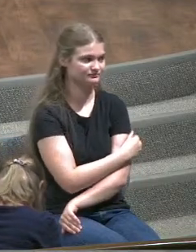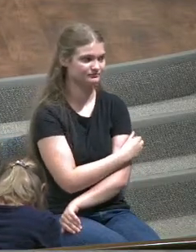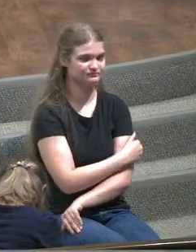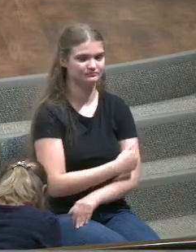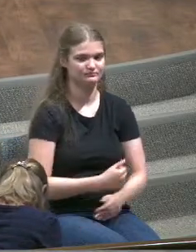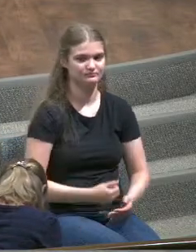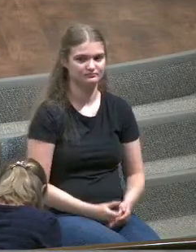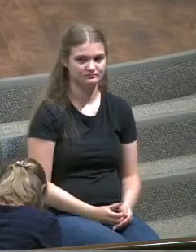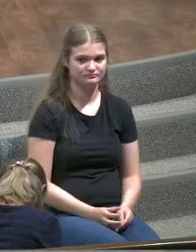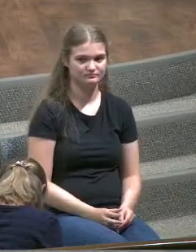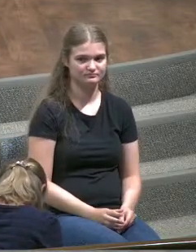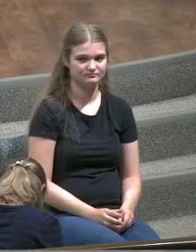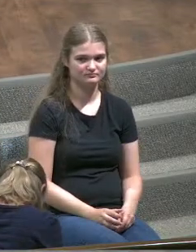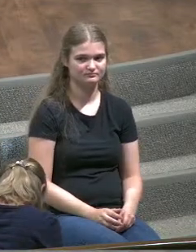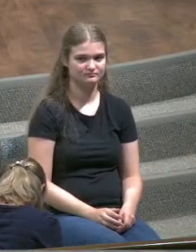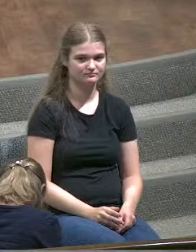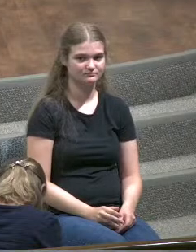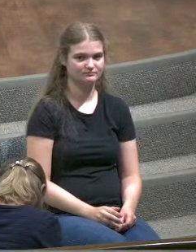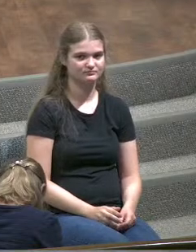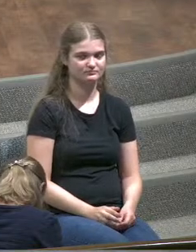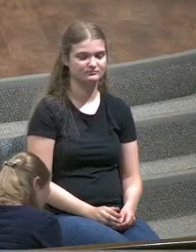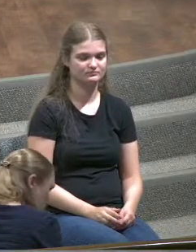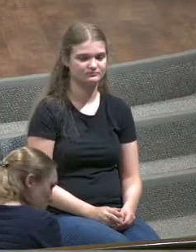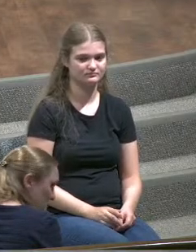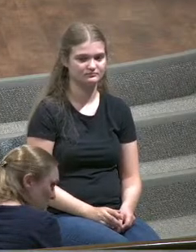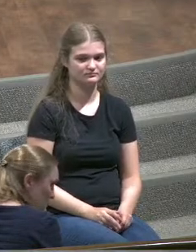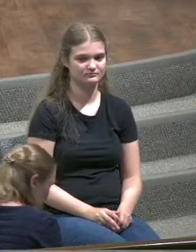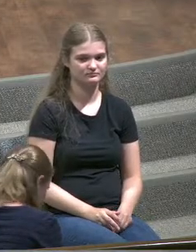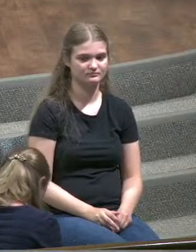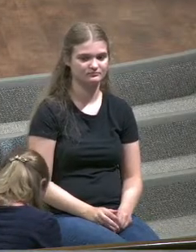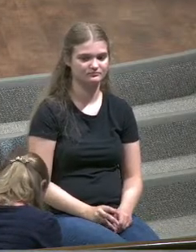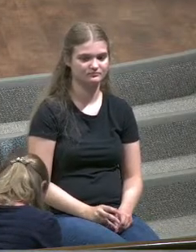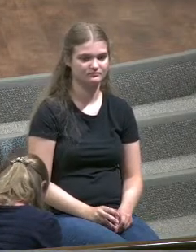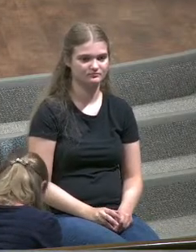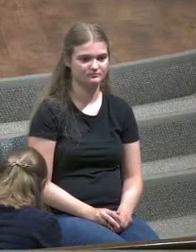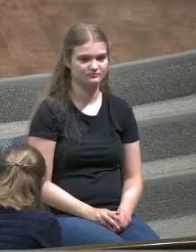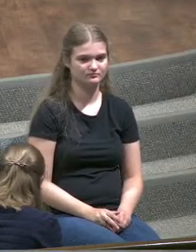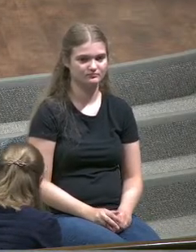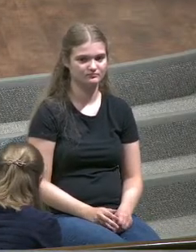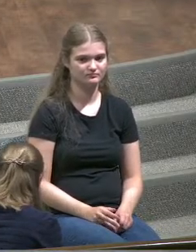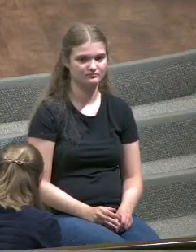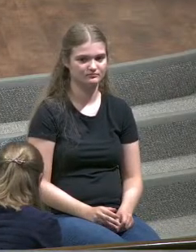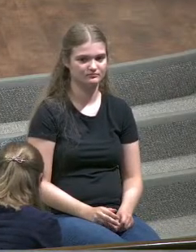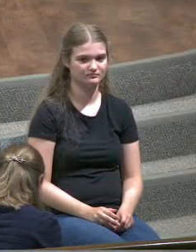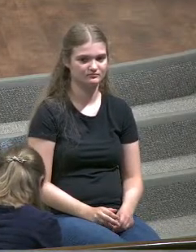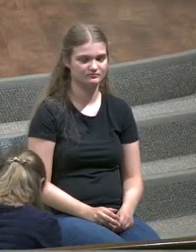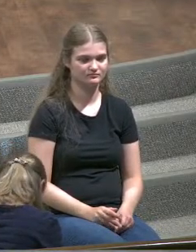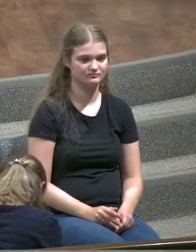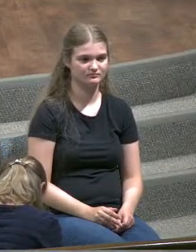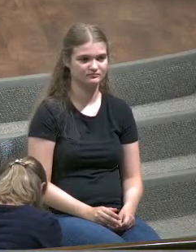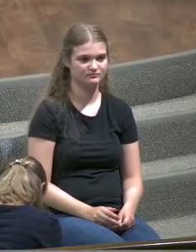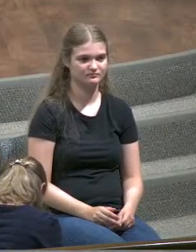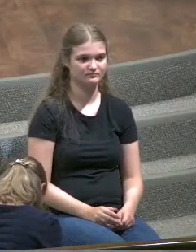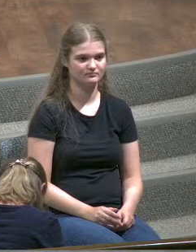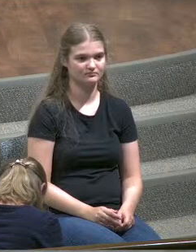which one's easier? Which is easier to say to the paralytic, your sins are forgiven? He'd already said that. Or to say,